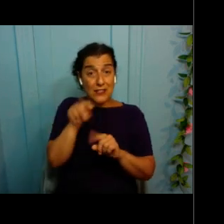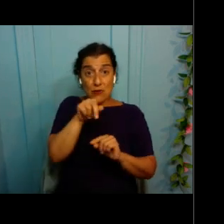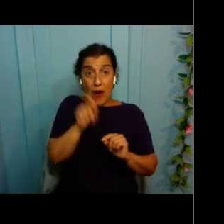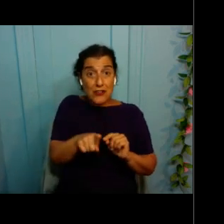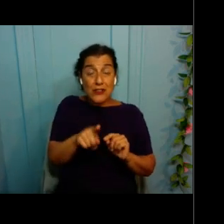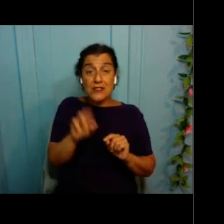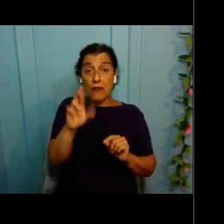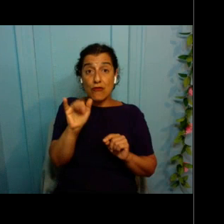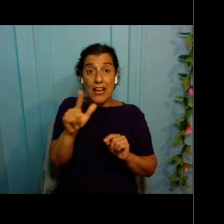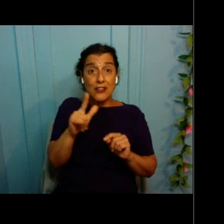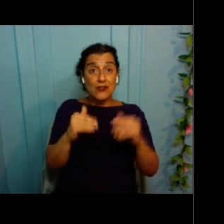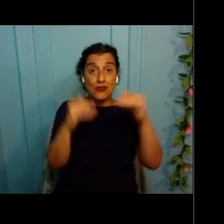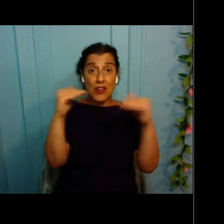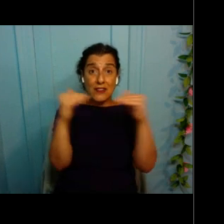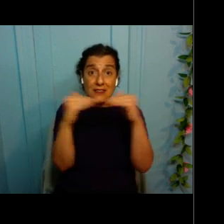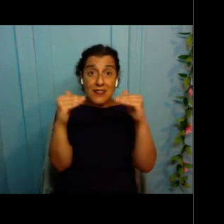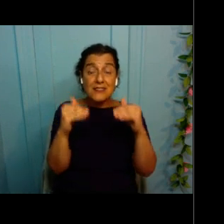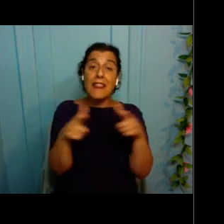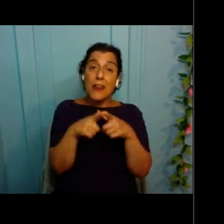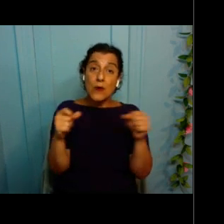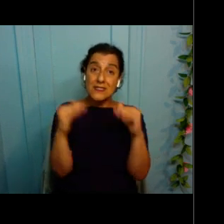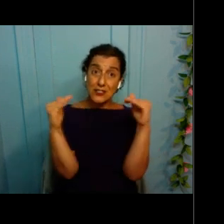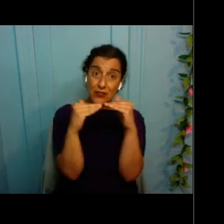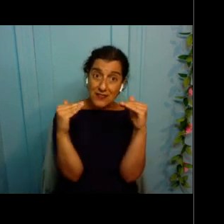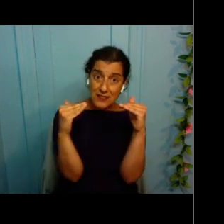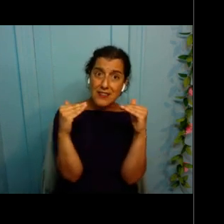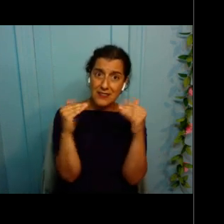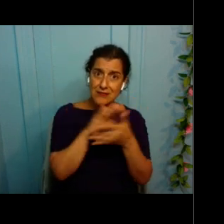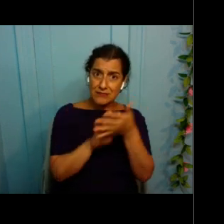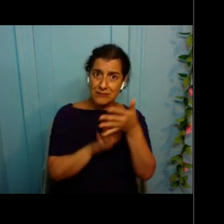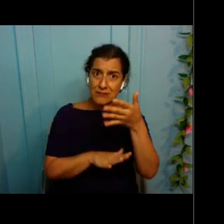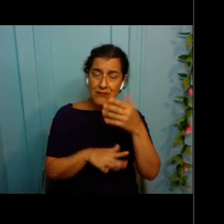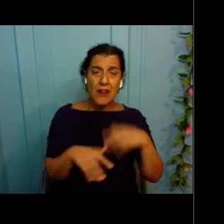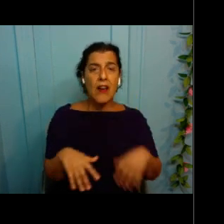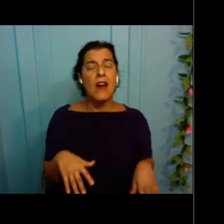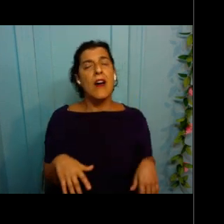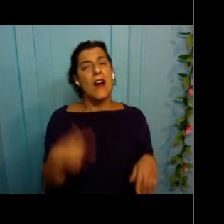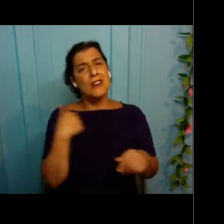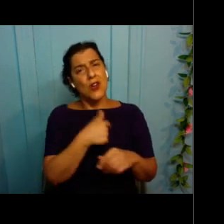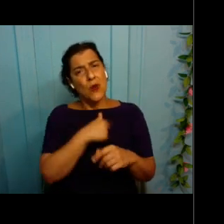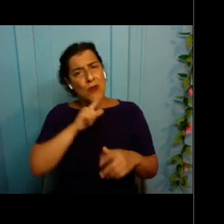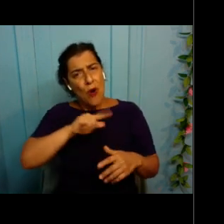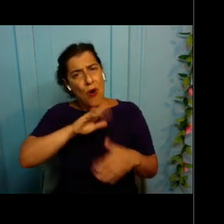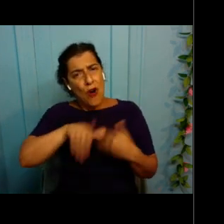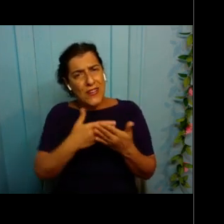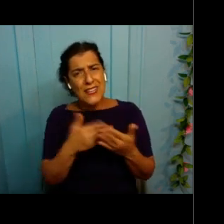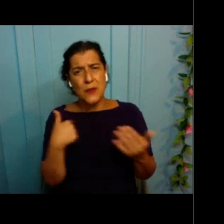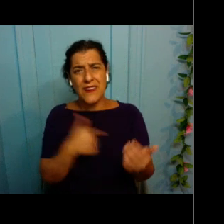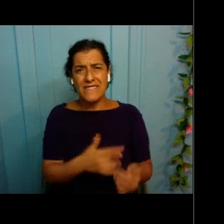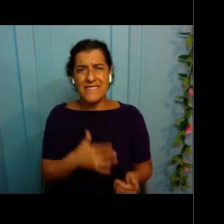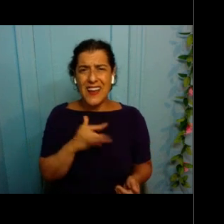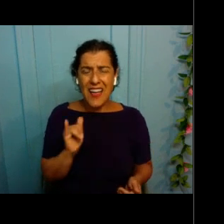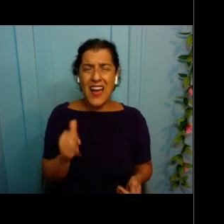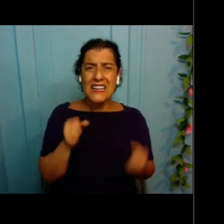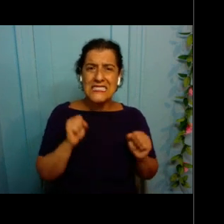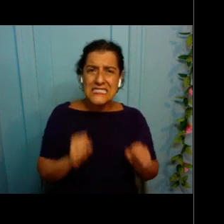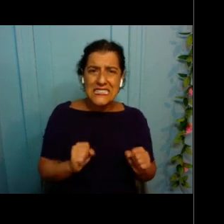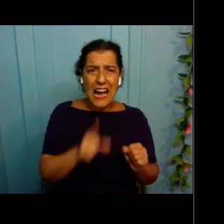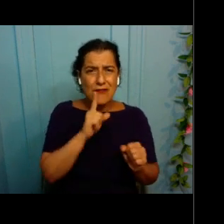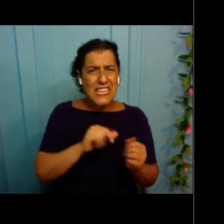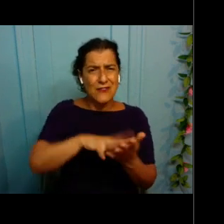racial justice, linguistic justice. And so we're all really, like those of us who are feeling like, oh, I'm having to really learn